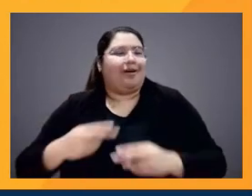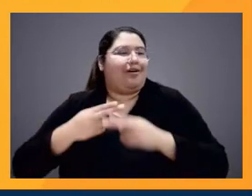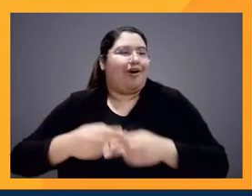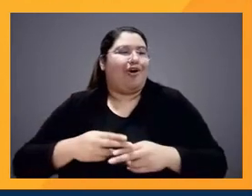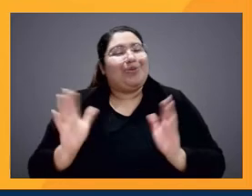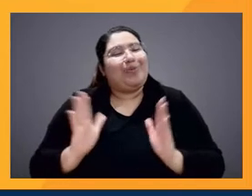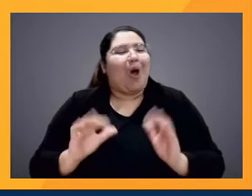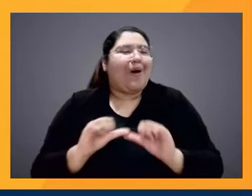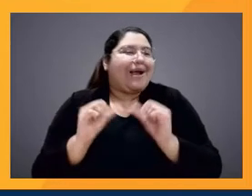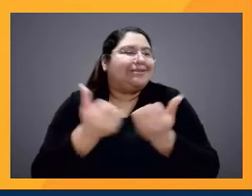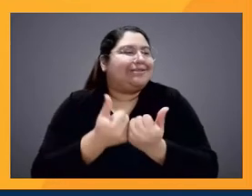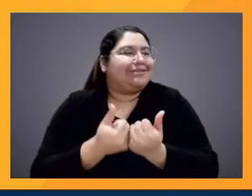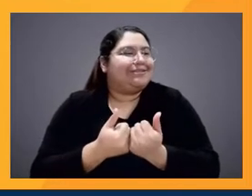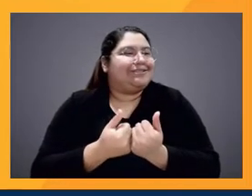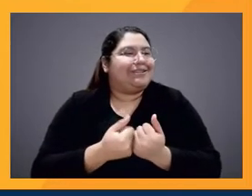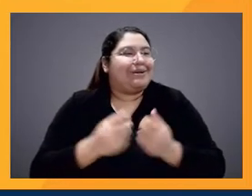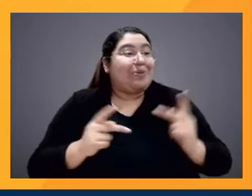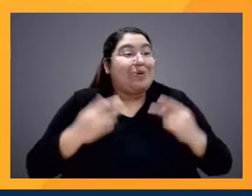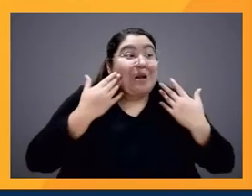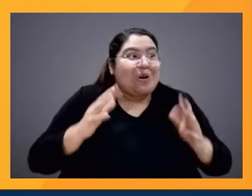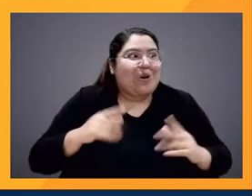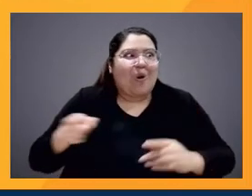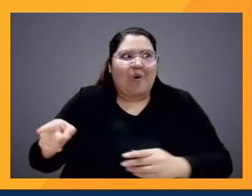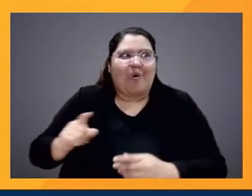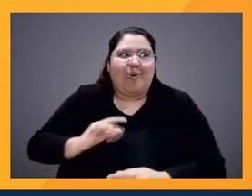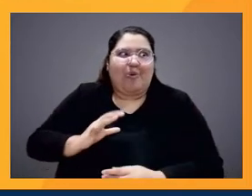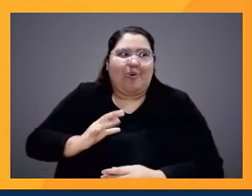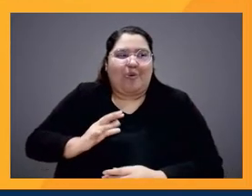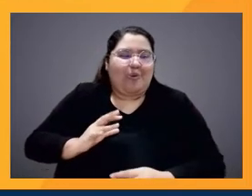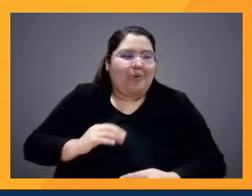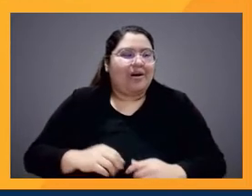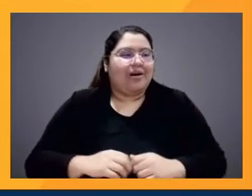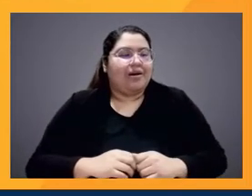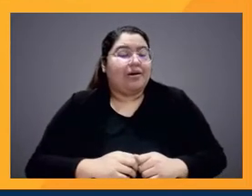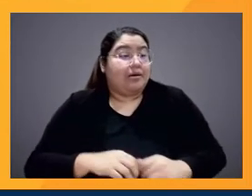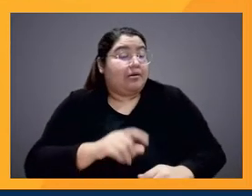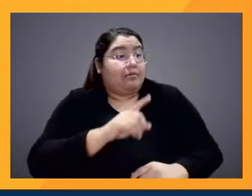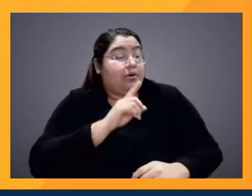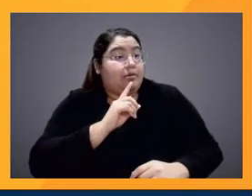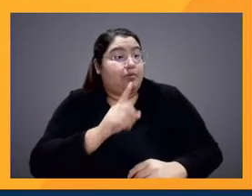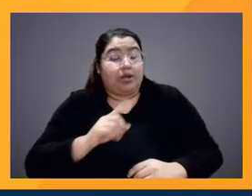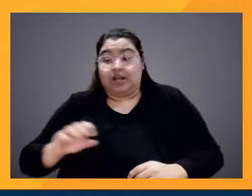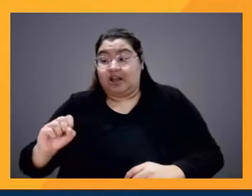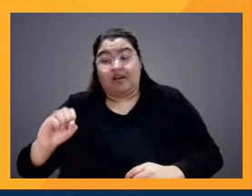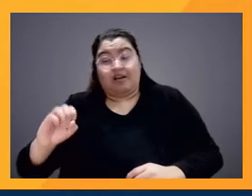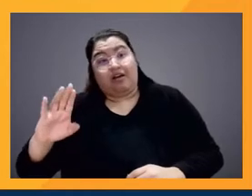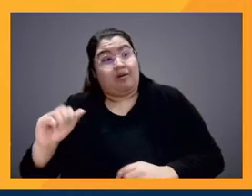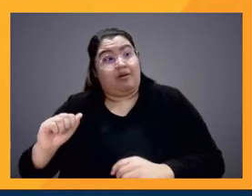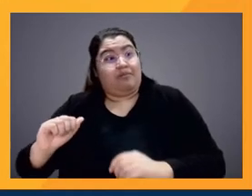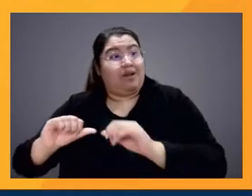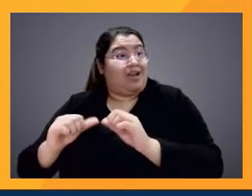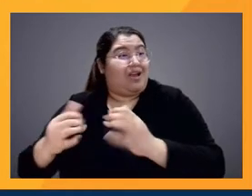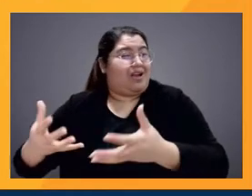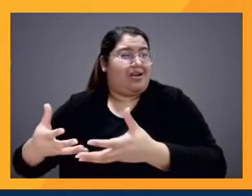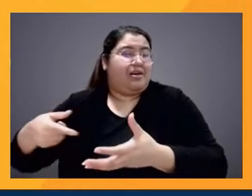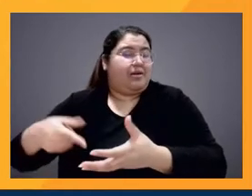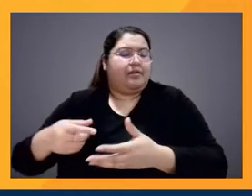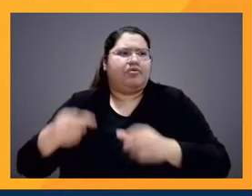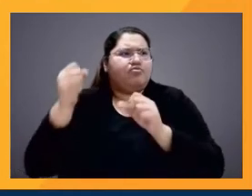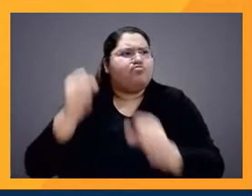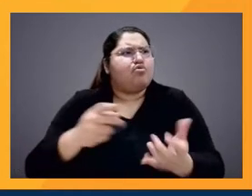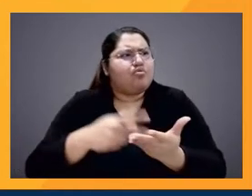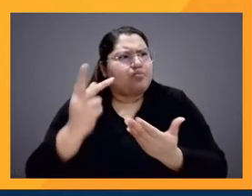provides, specifically when talking about underserved entrepreneurs, women, people of color, veterans, low income. And then how